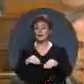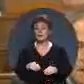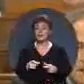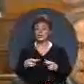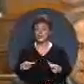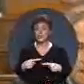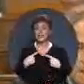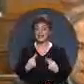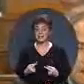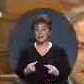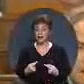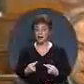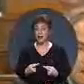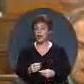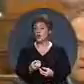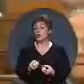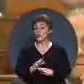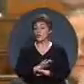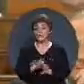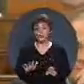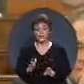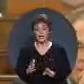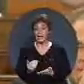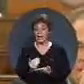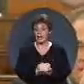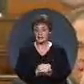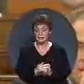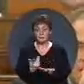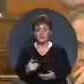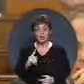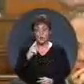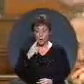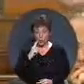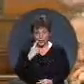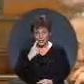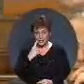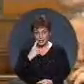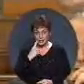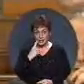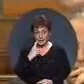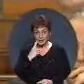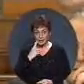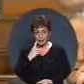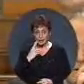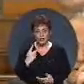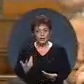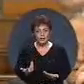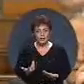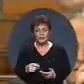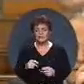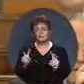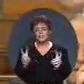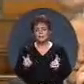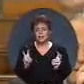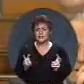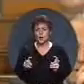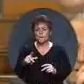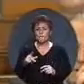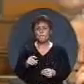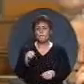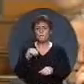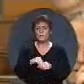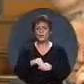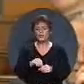the spokesperson for the Ministry of Industry says this does no longer hold because Bombardier pulled the plug